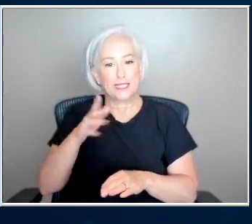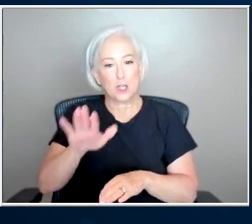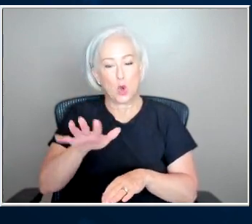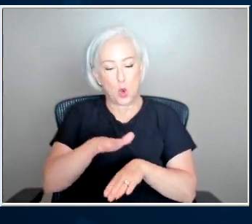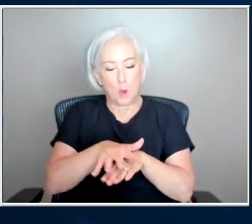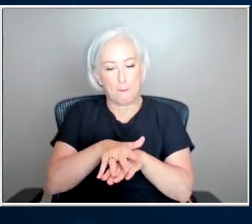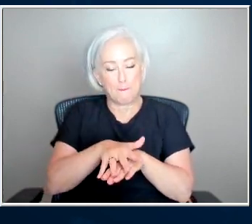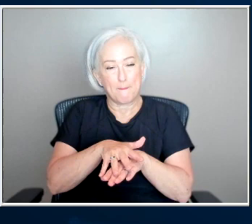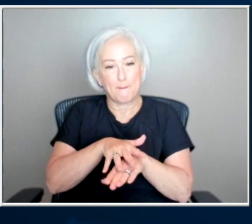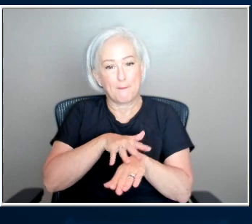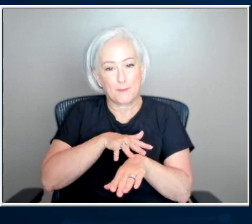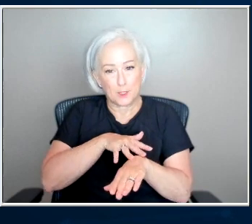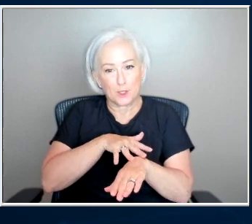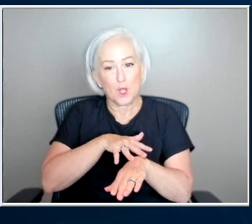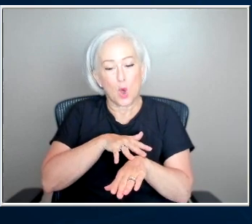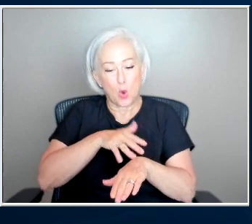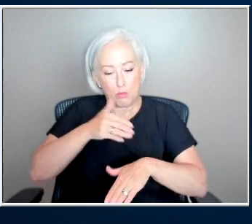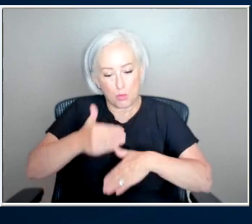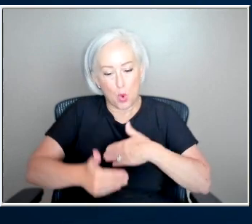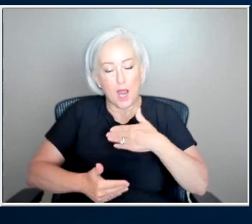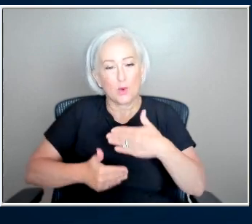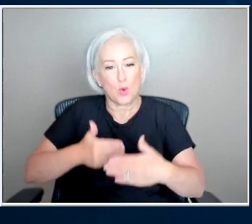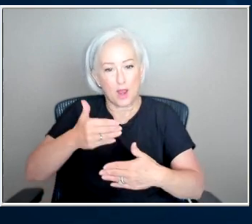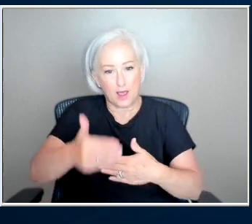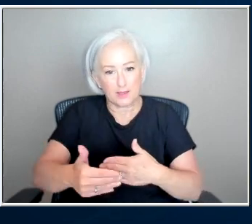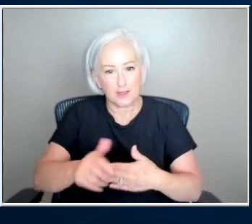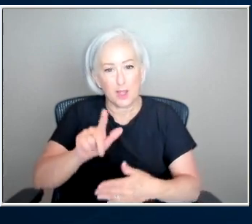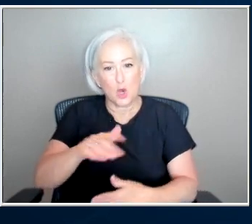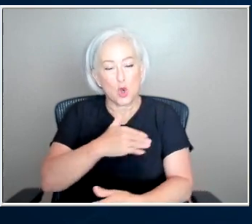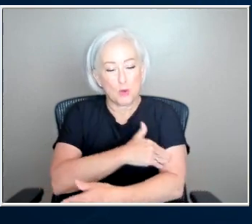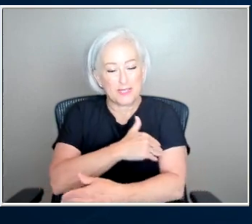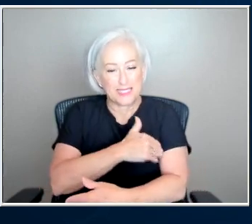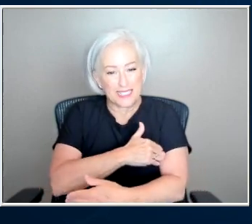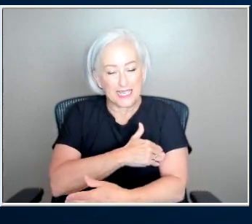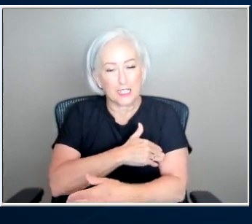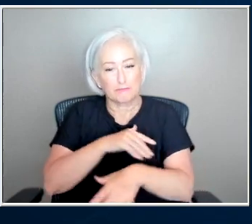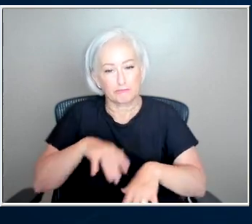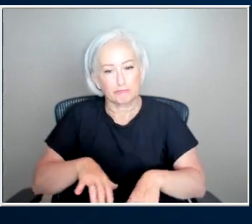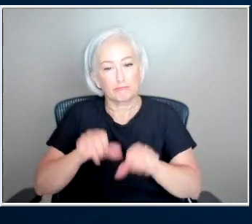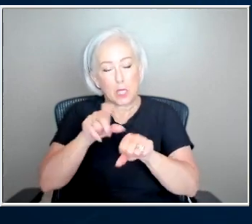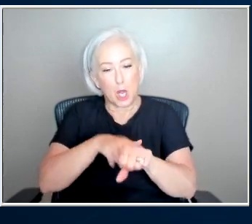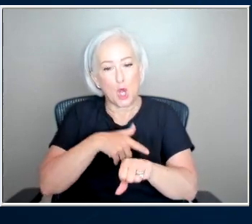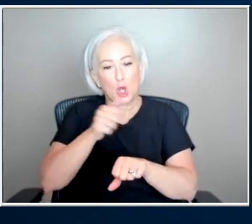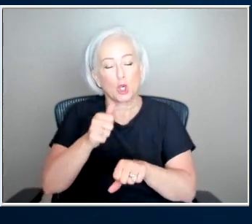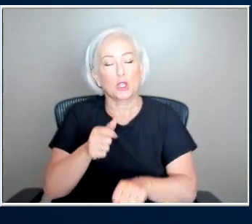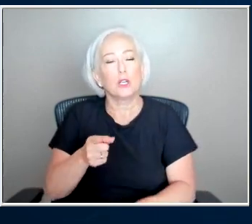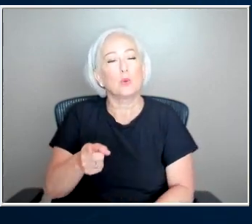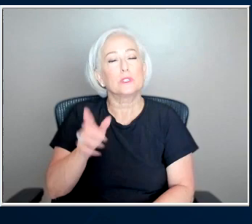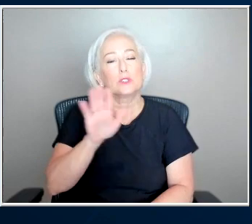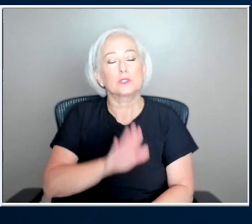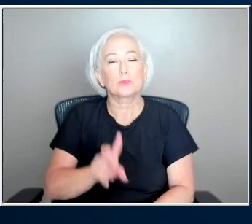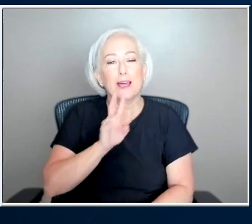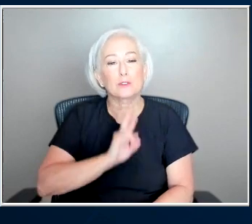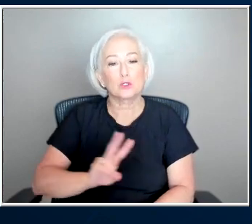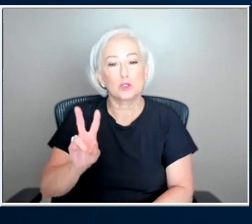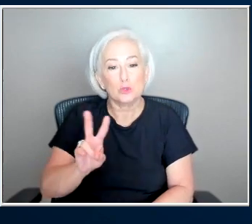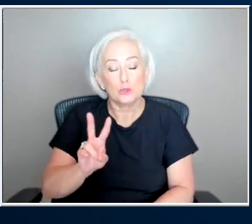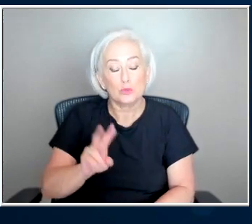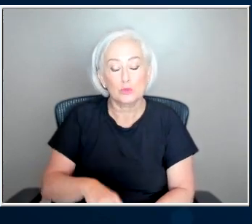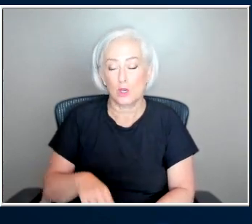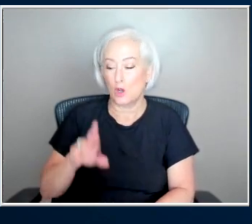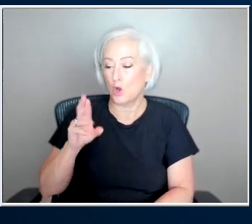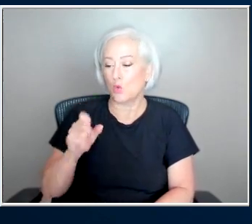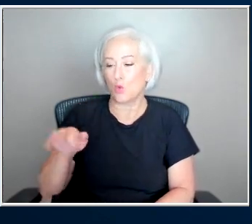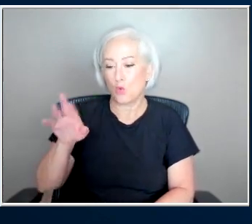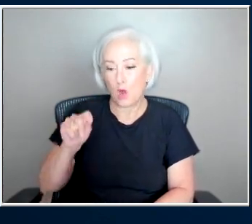muscles just fatigued harder. And I think by around the age of 2, you know, Robert had just kind of watched it with us, had been checking on